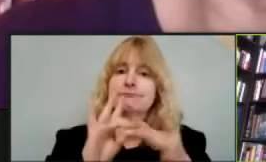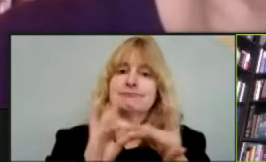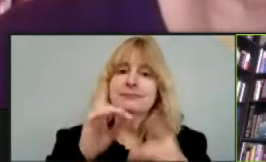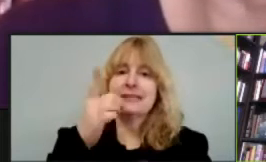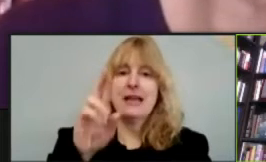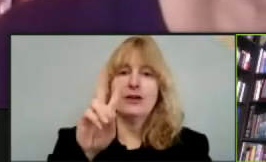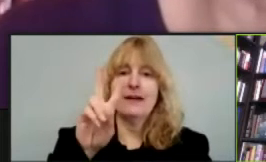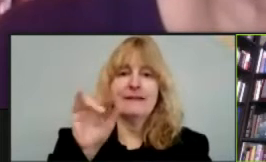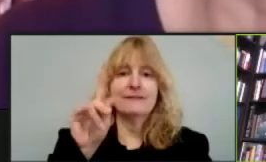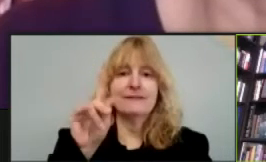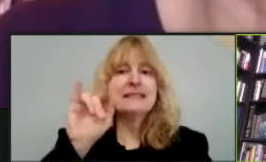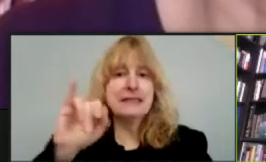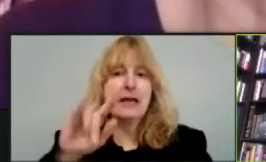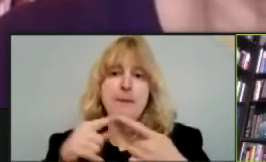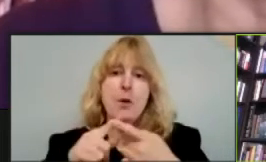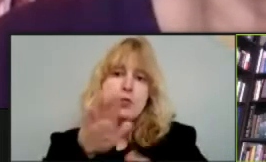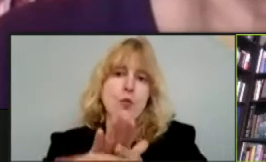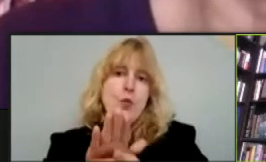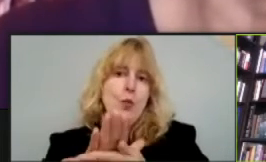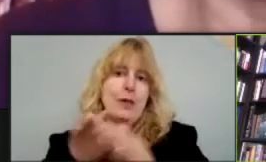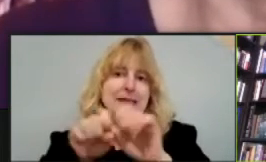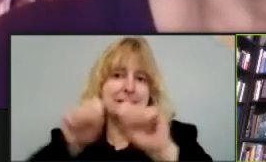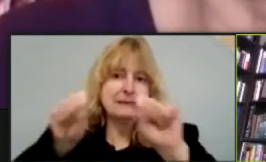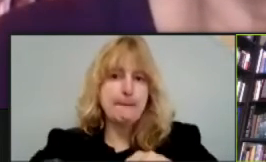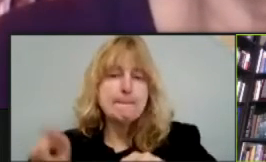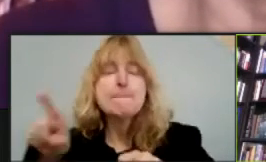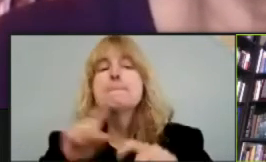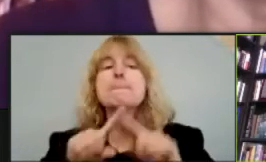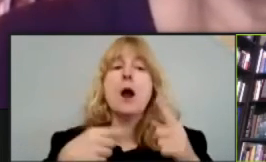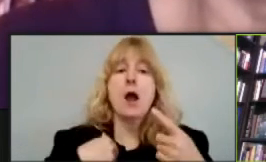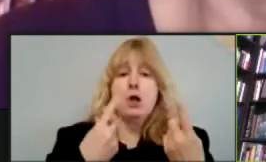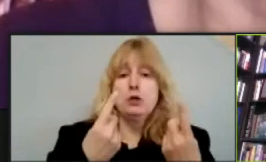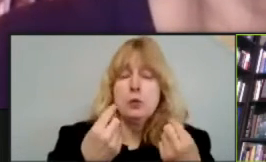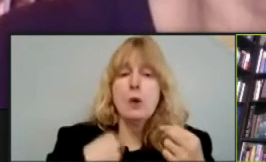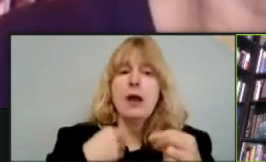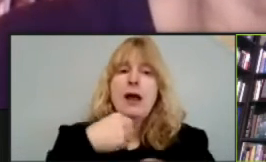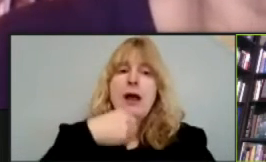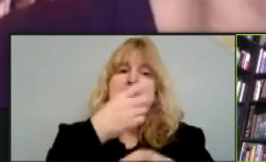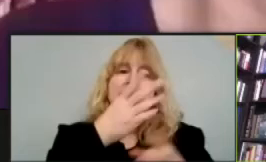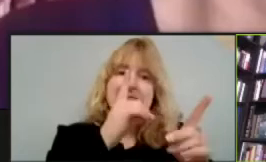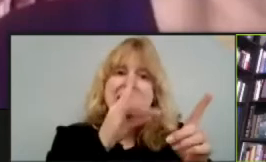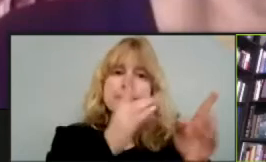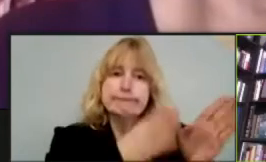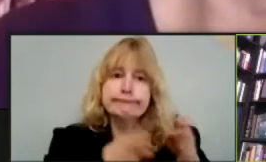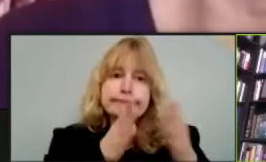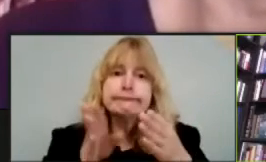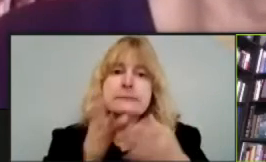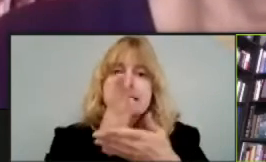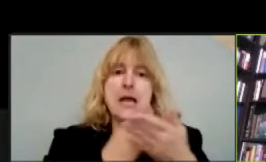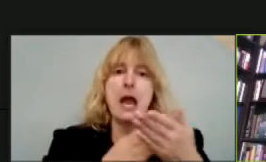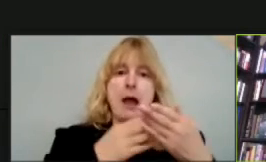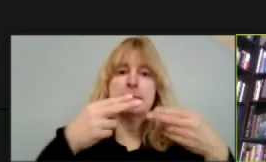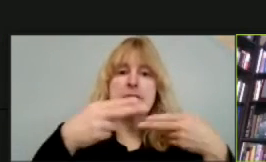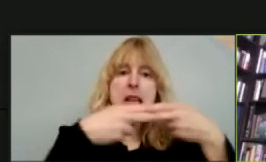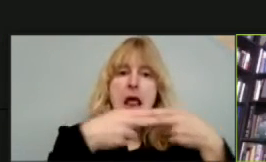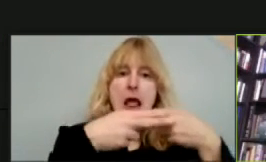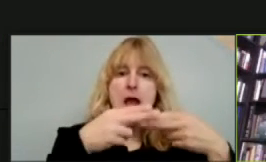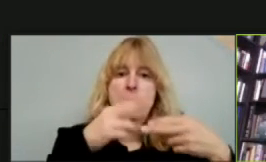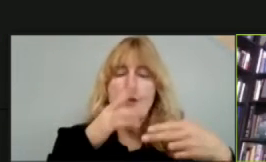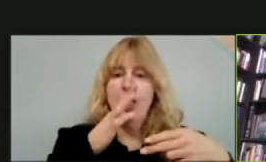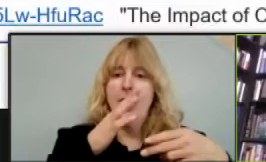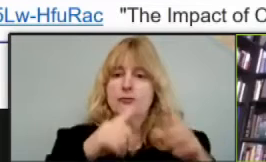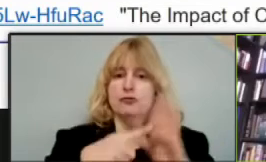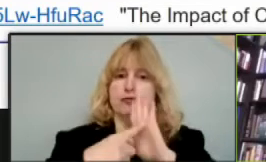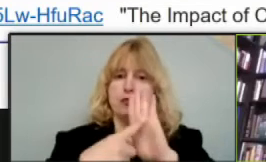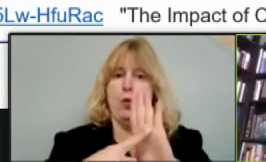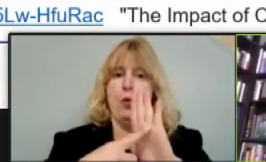system. So what I have done is prepared a few slides that hopefully will help answer some of those questions. And I'm going to share those right